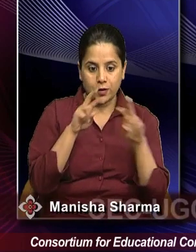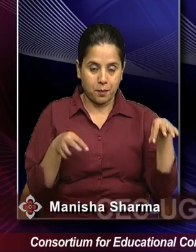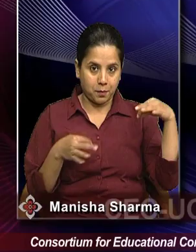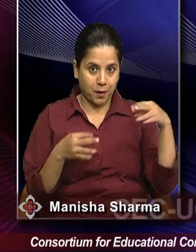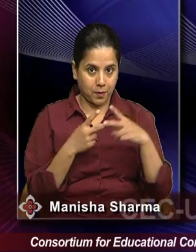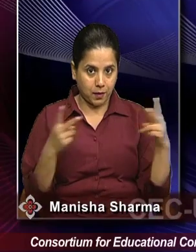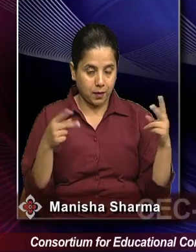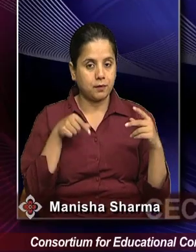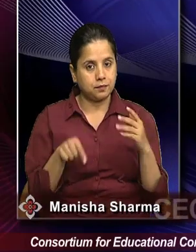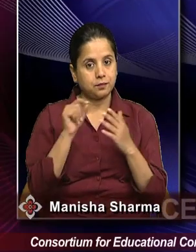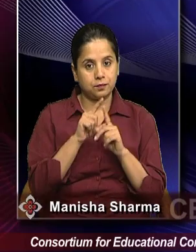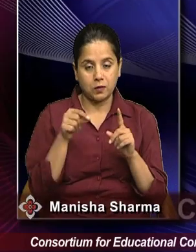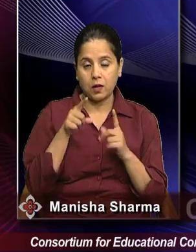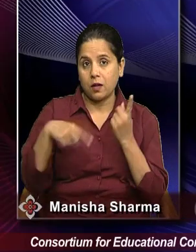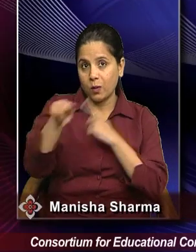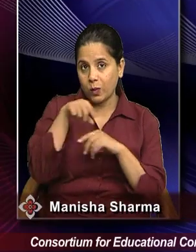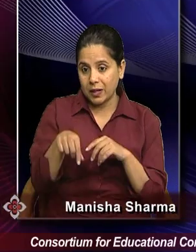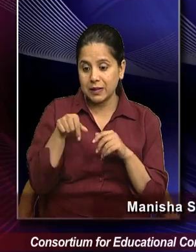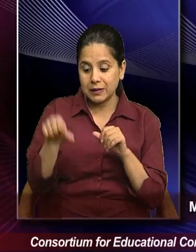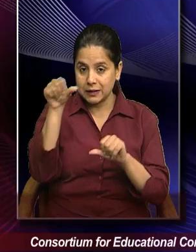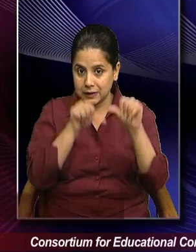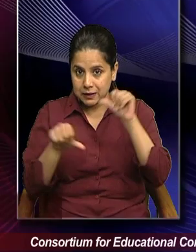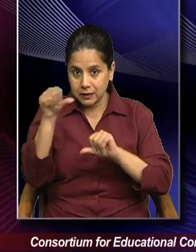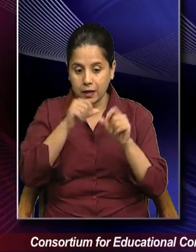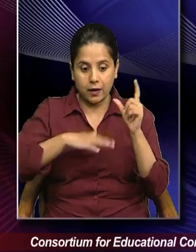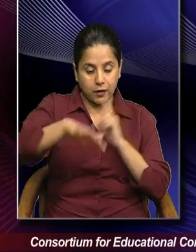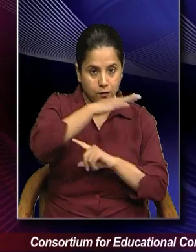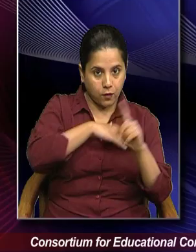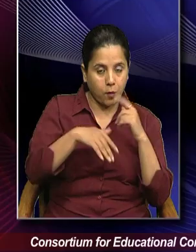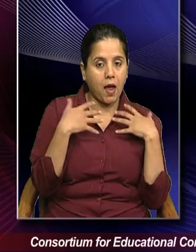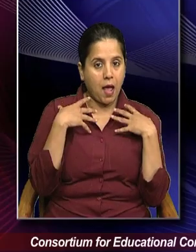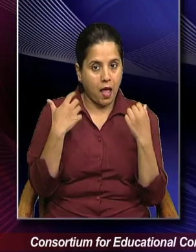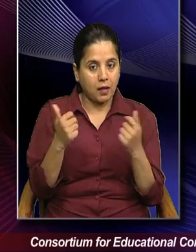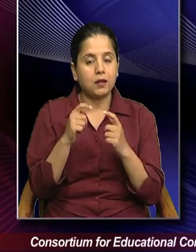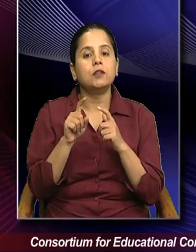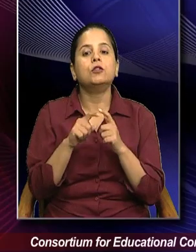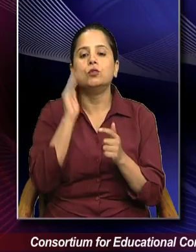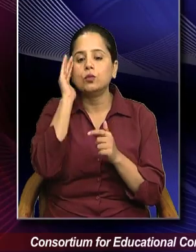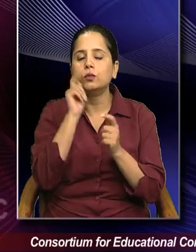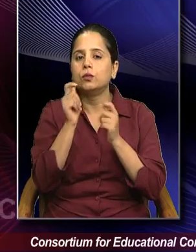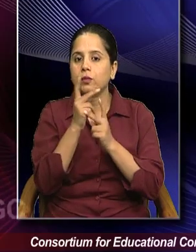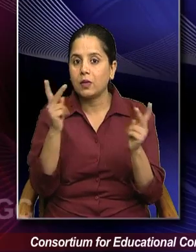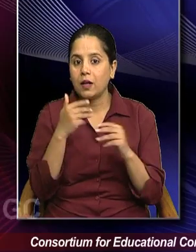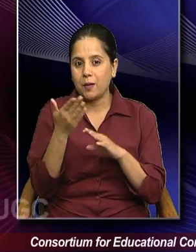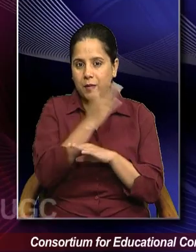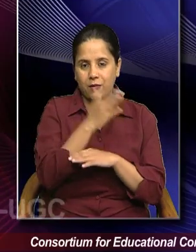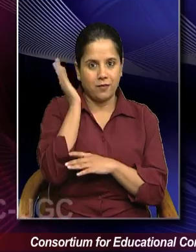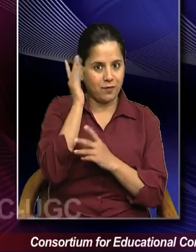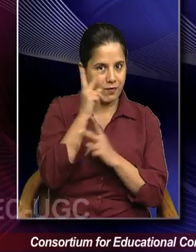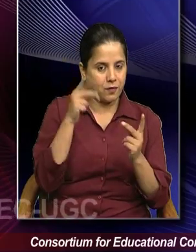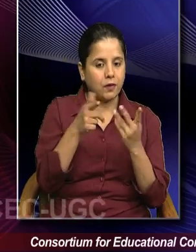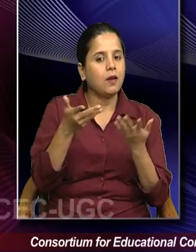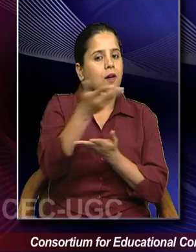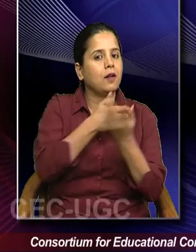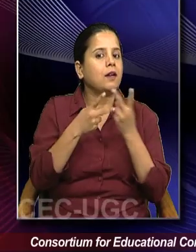papers under the science, environment and health journalism. So, in the previous session, we have